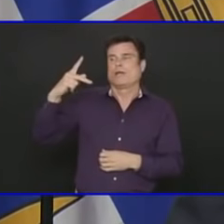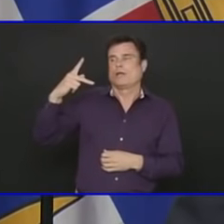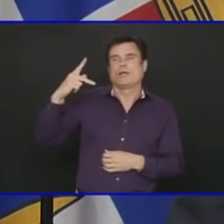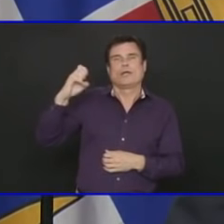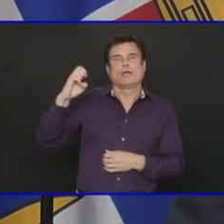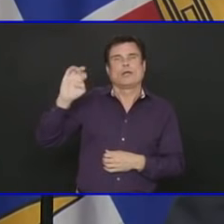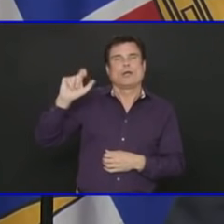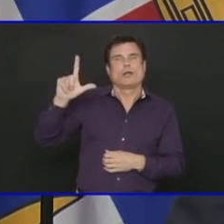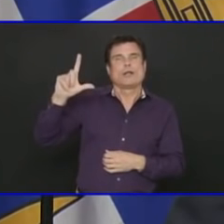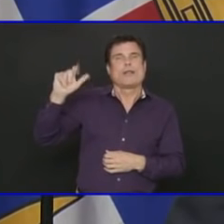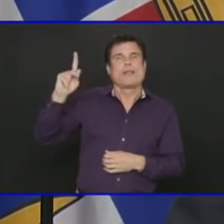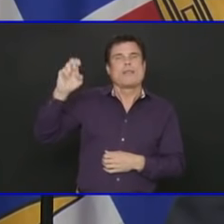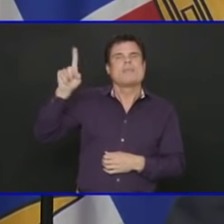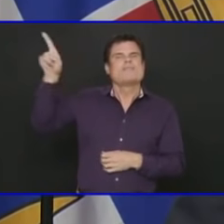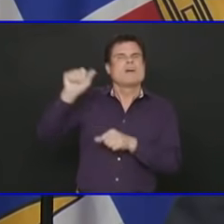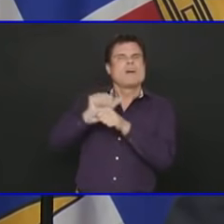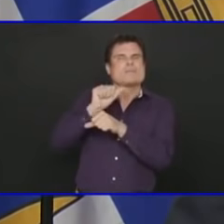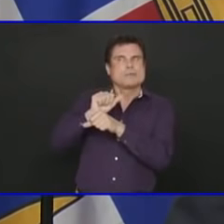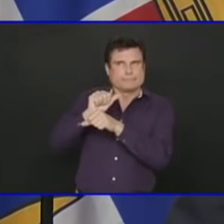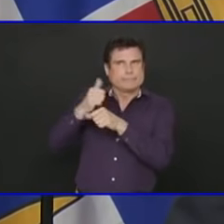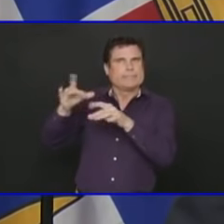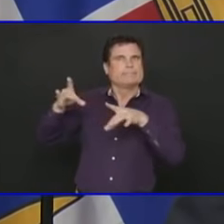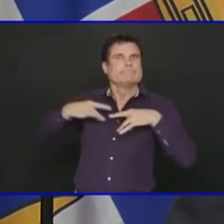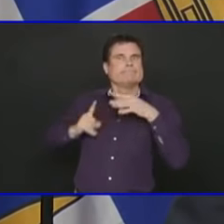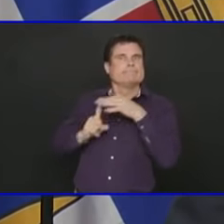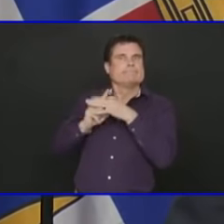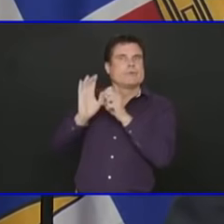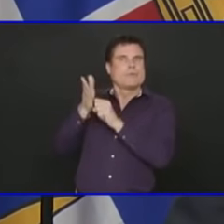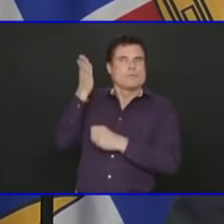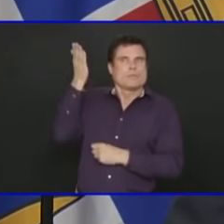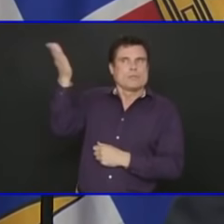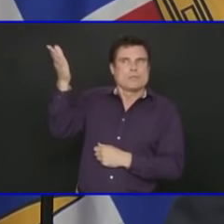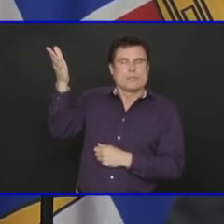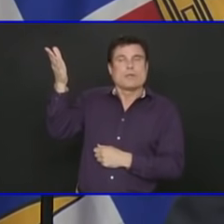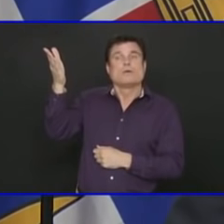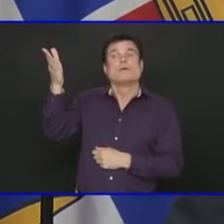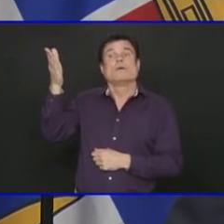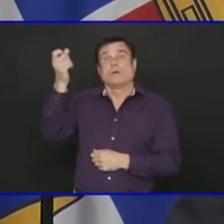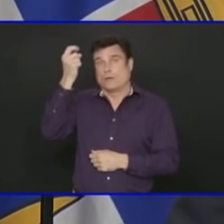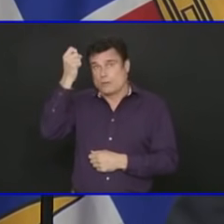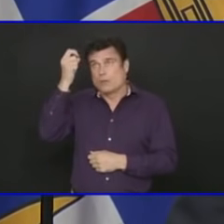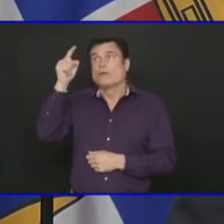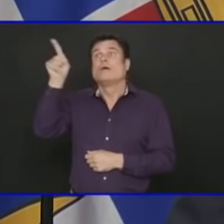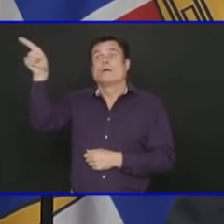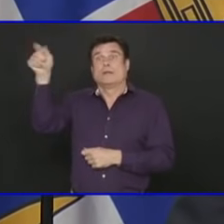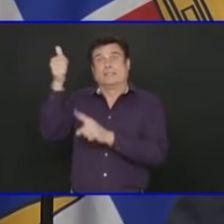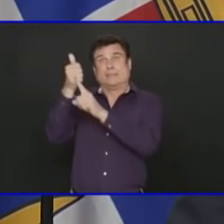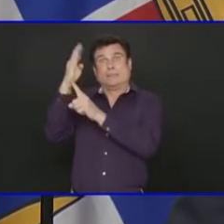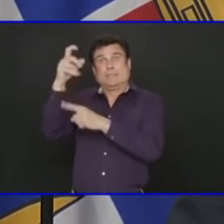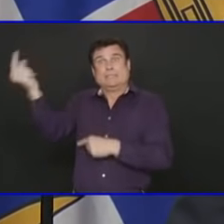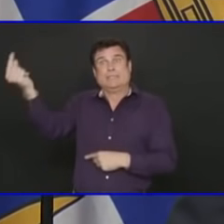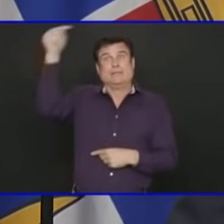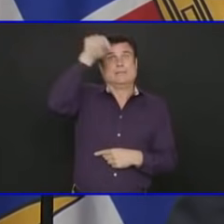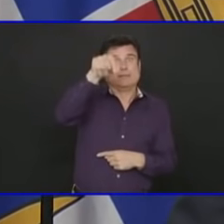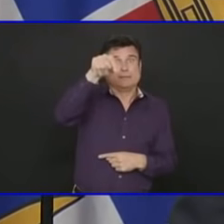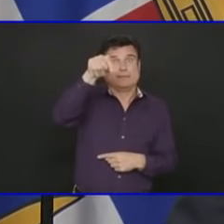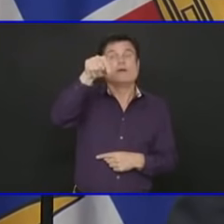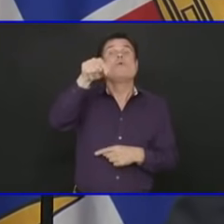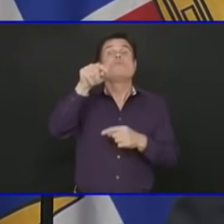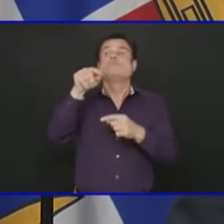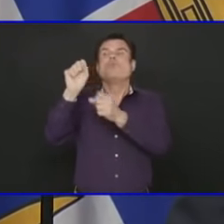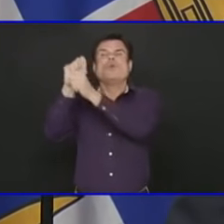BC, and we also have additional family members. And this is one of the reasons we have been so concerned, and we have